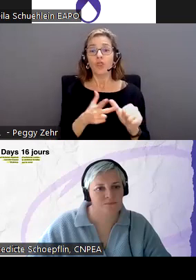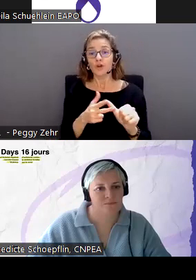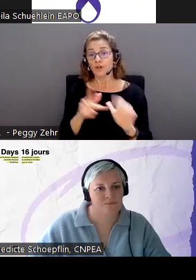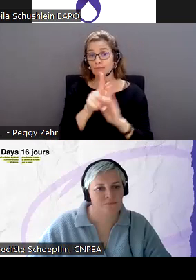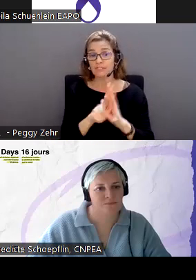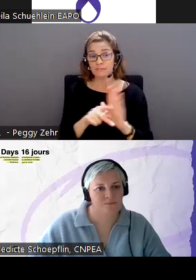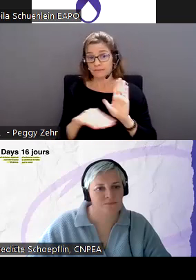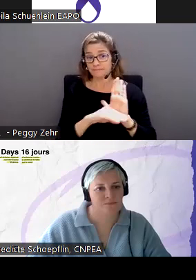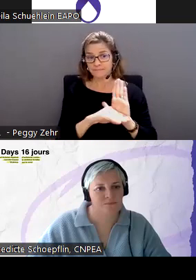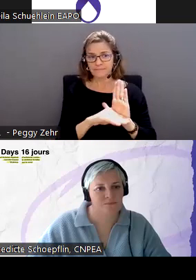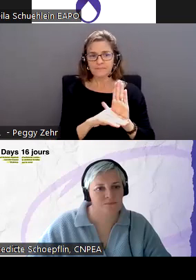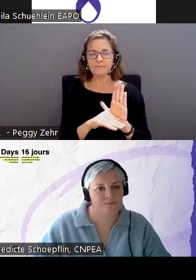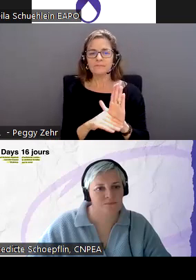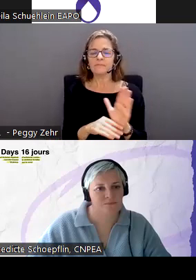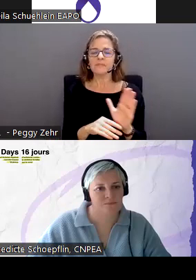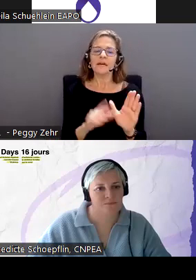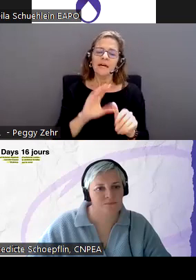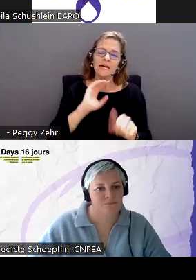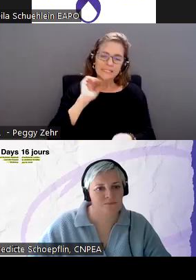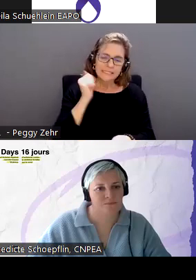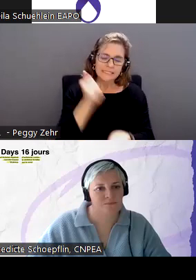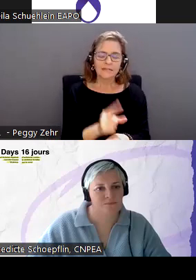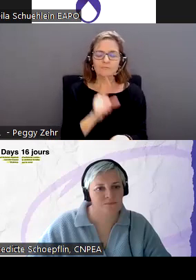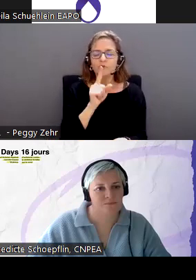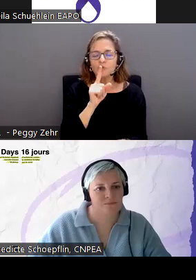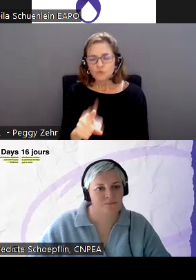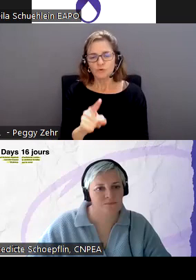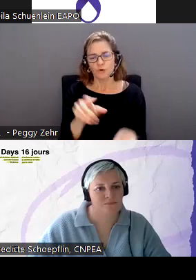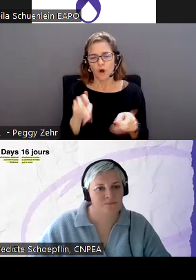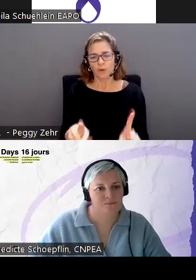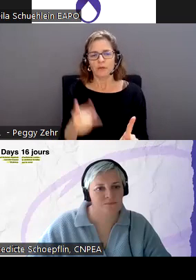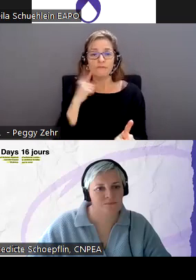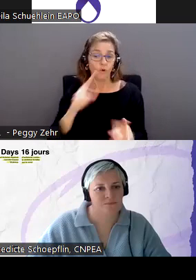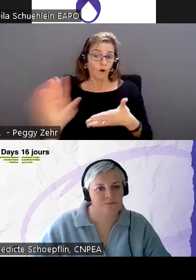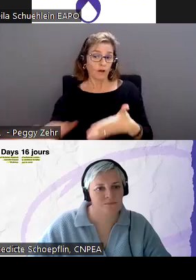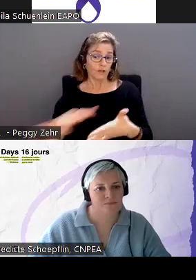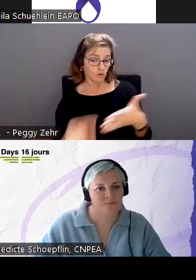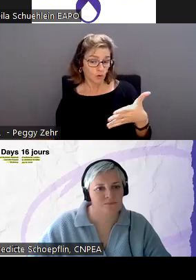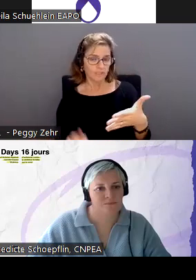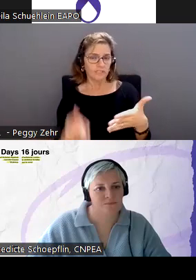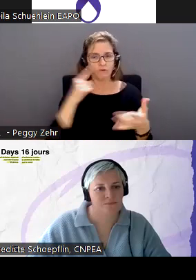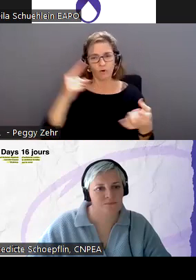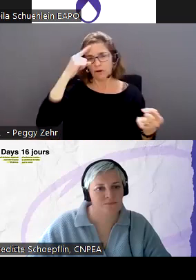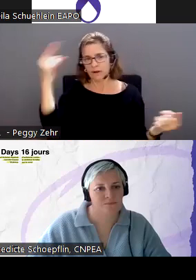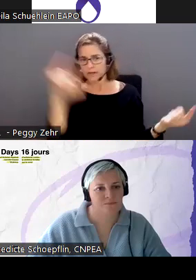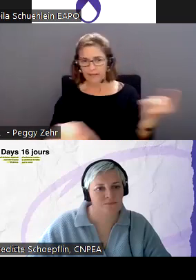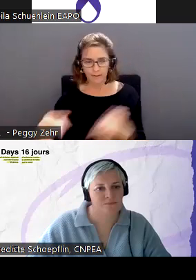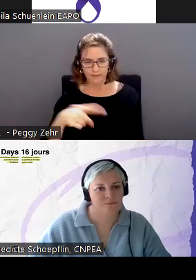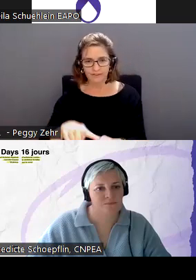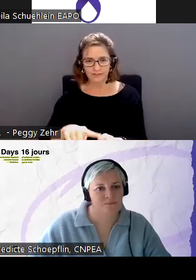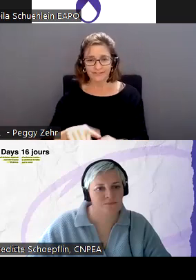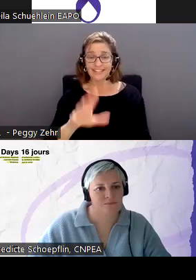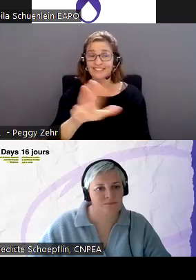fostering real opportunities for choice, collaboration, and connection. And I submit that it is a radical act to take time